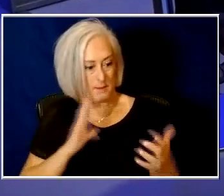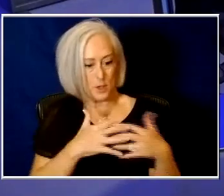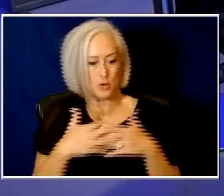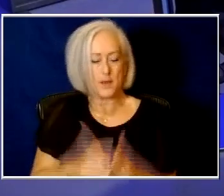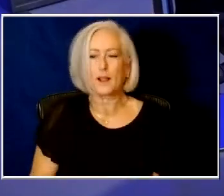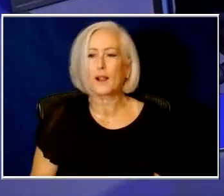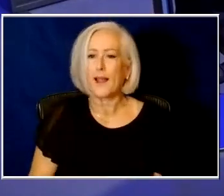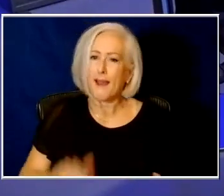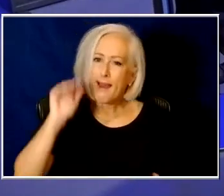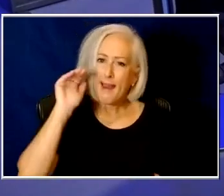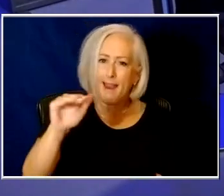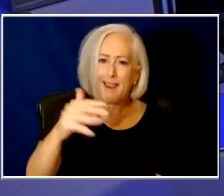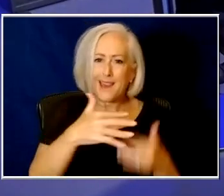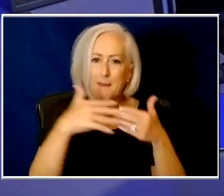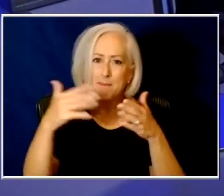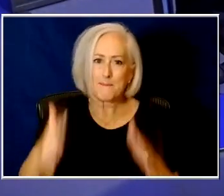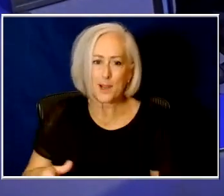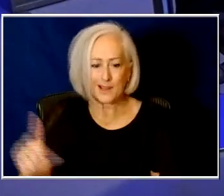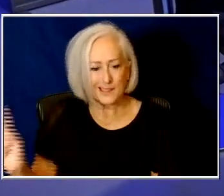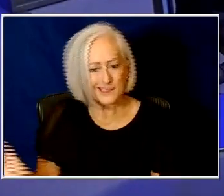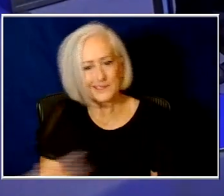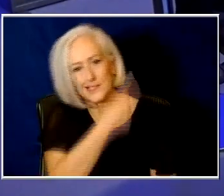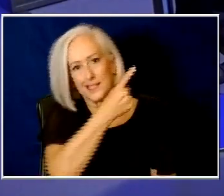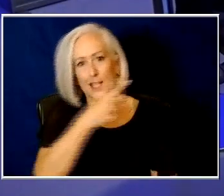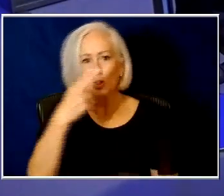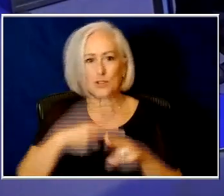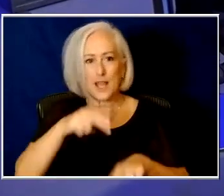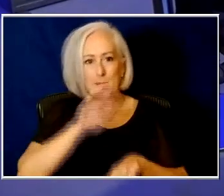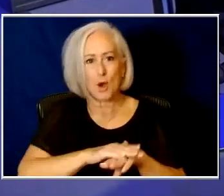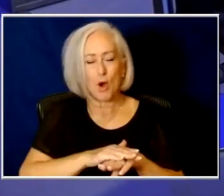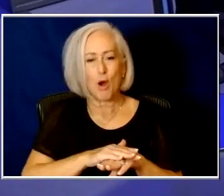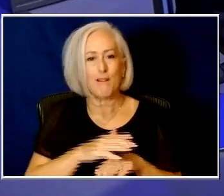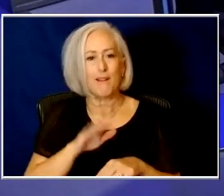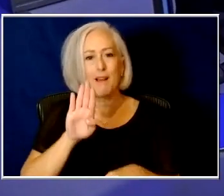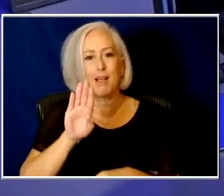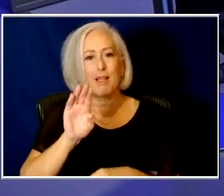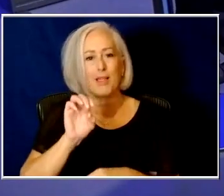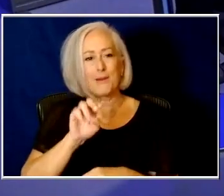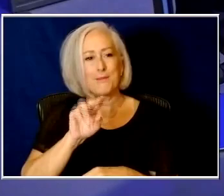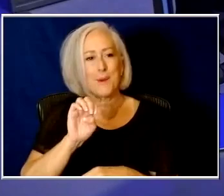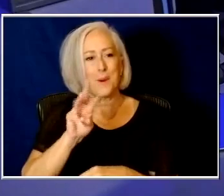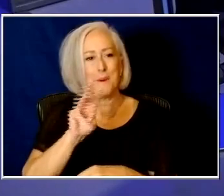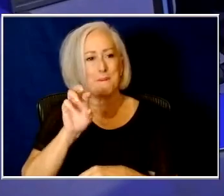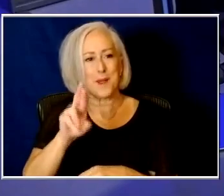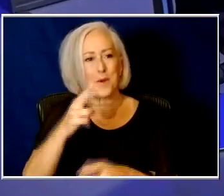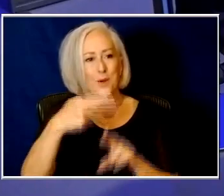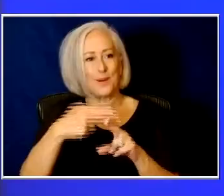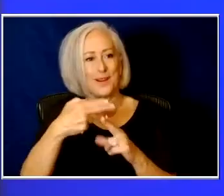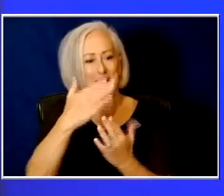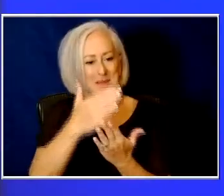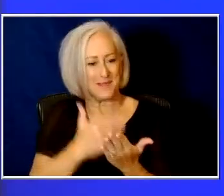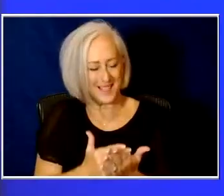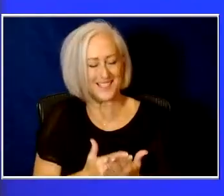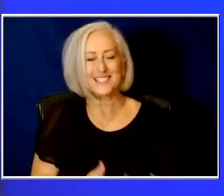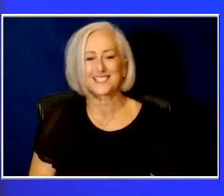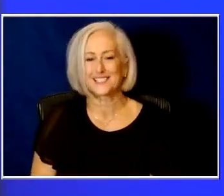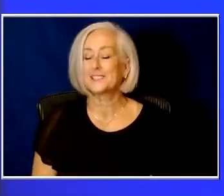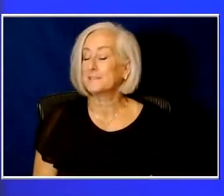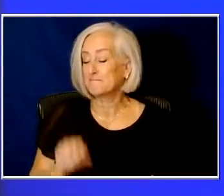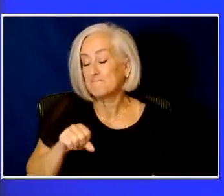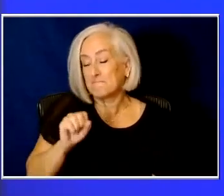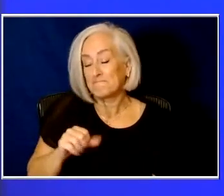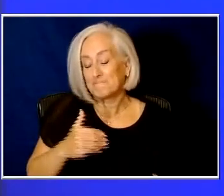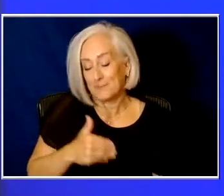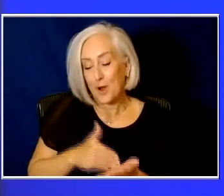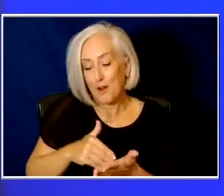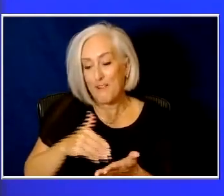a message here. That's right. Get on the bone marrow registry. We'll come back to that point in just a minute. Yes, that's right. So I think a lot of the time we